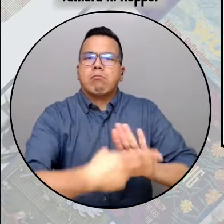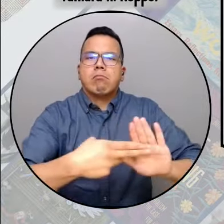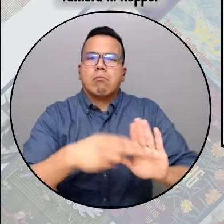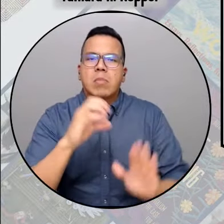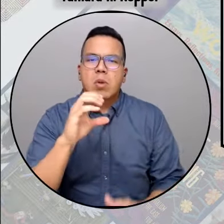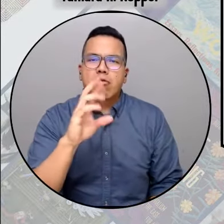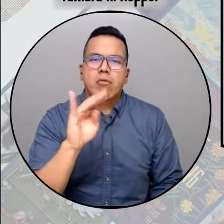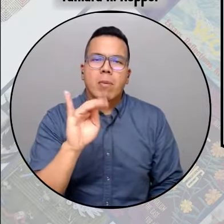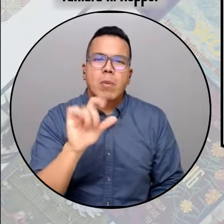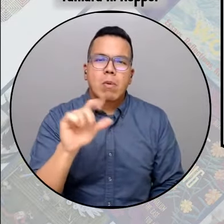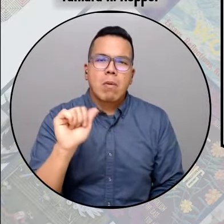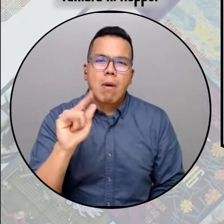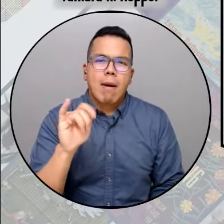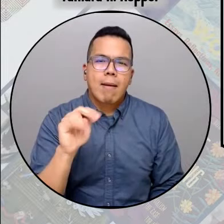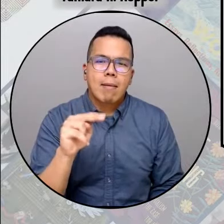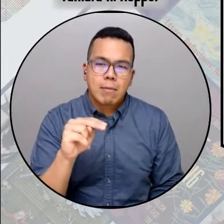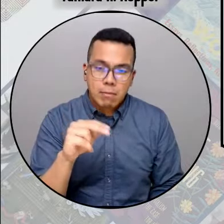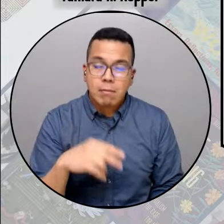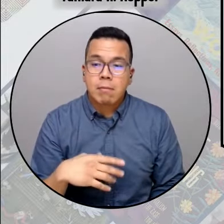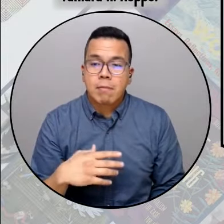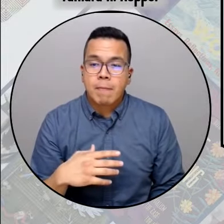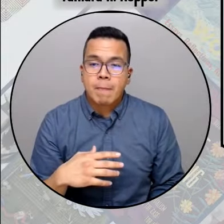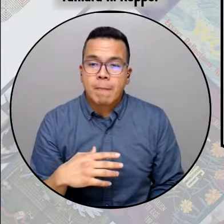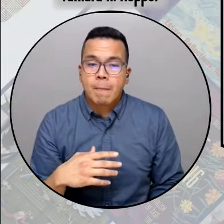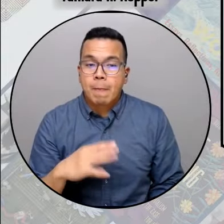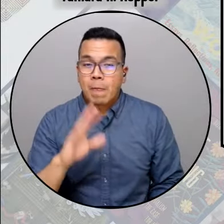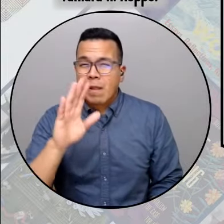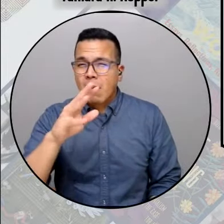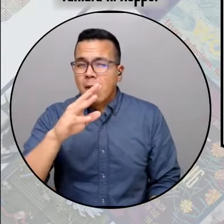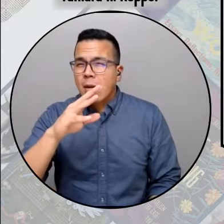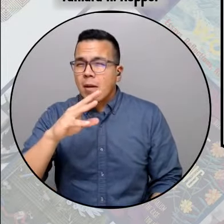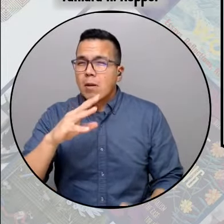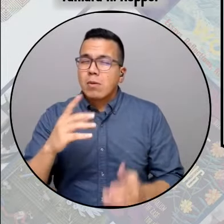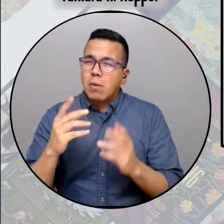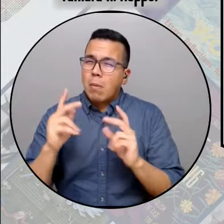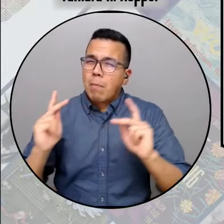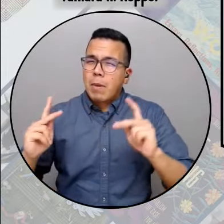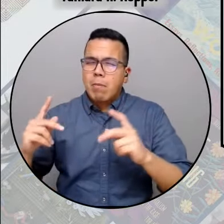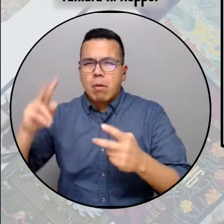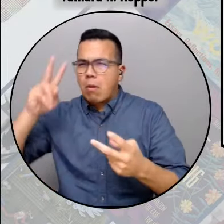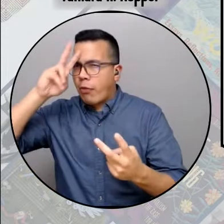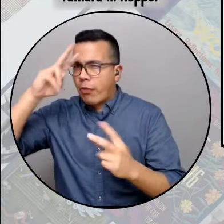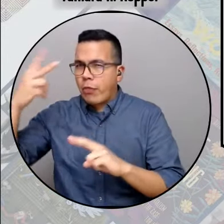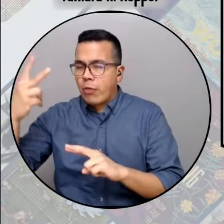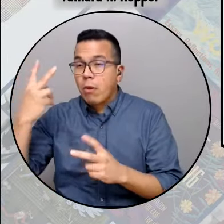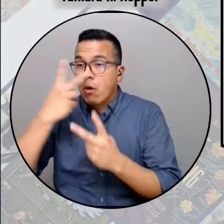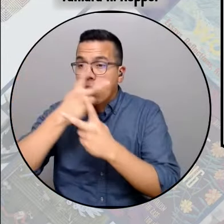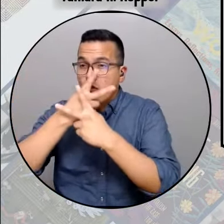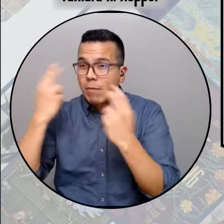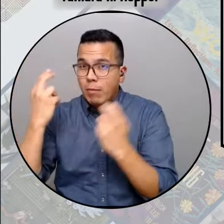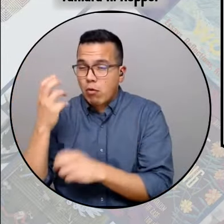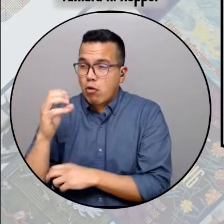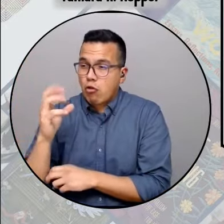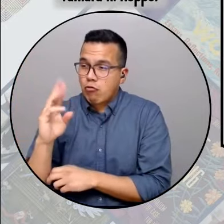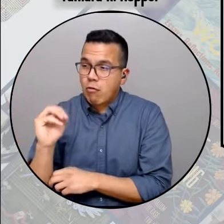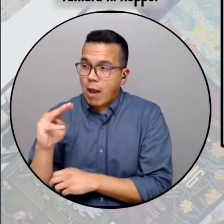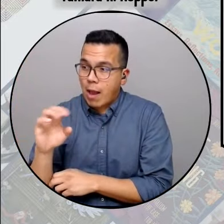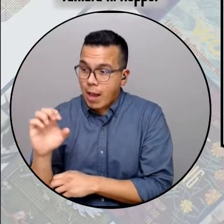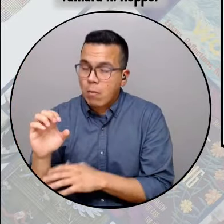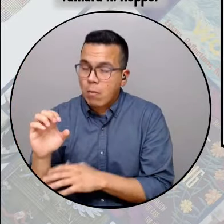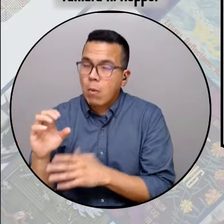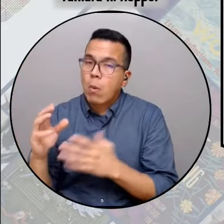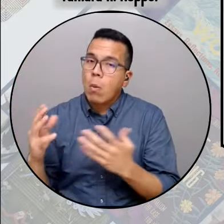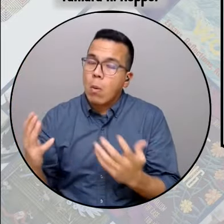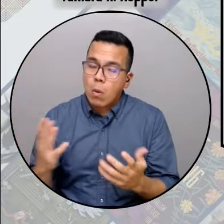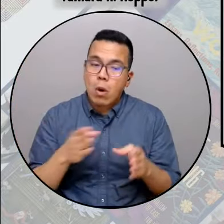an immigration-based offense versus a crime that gets associated with being punished through the criminal legal